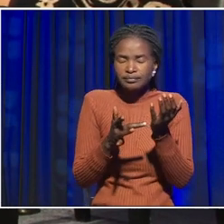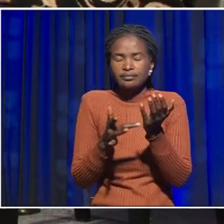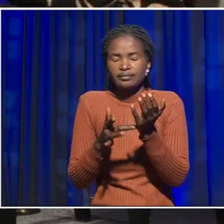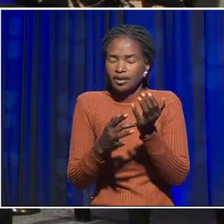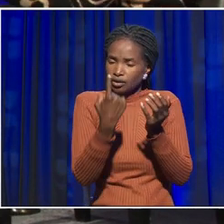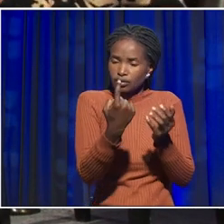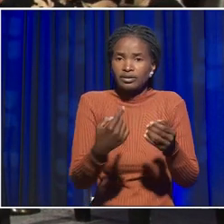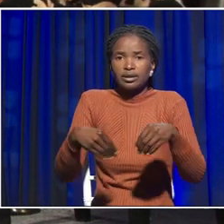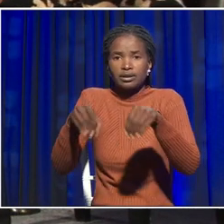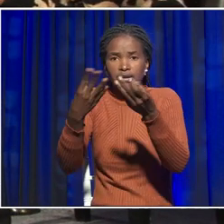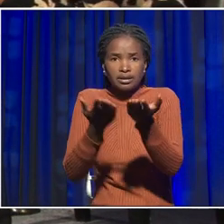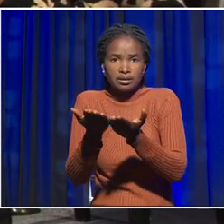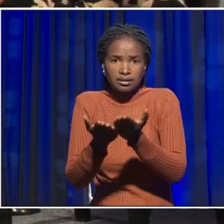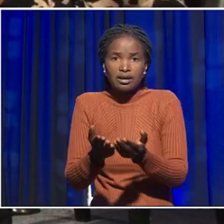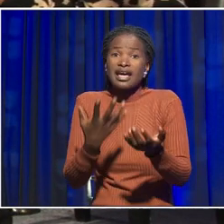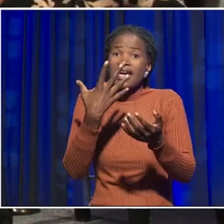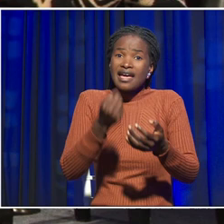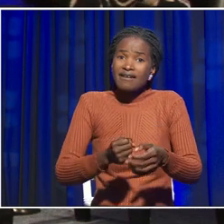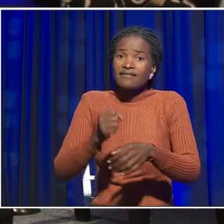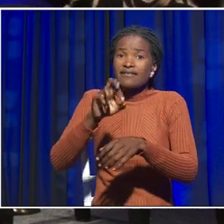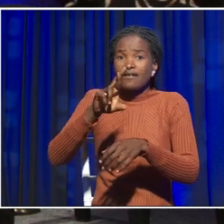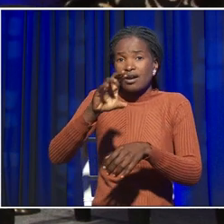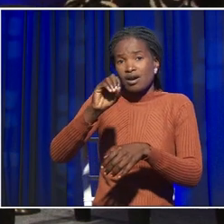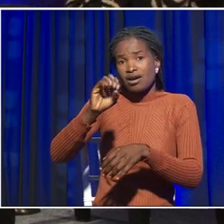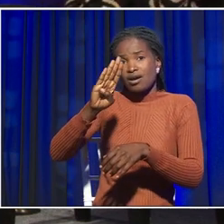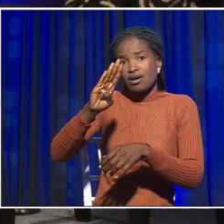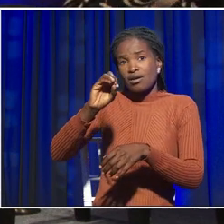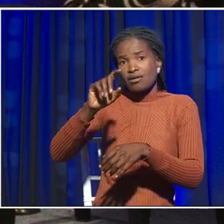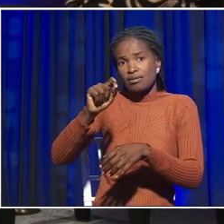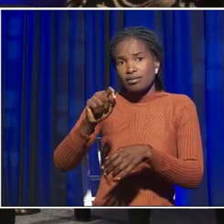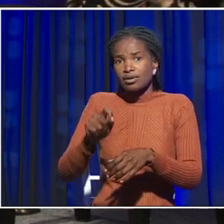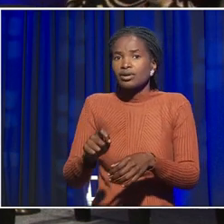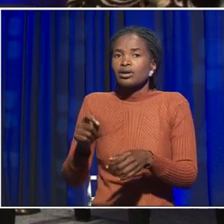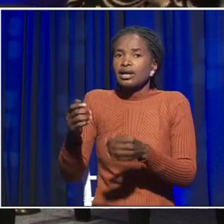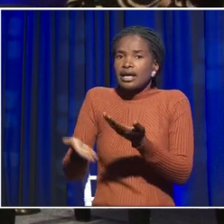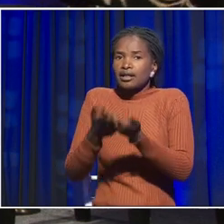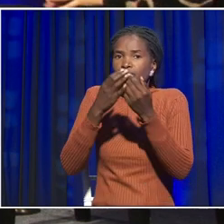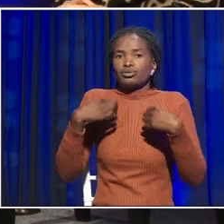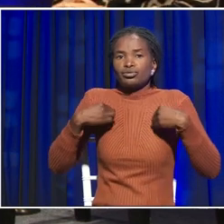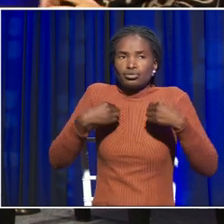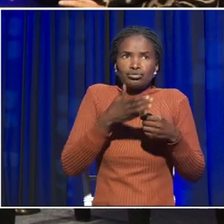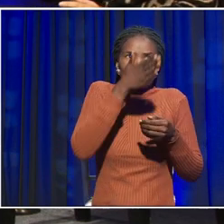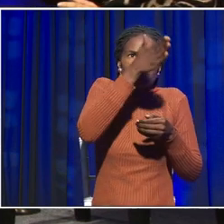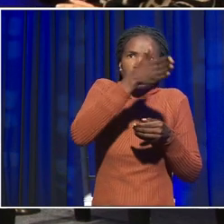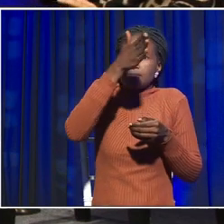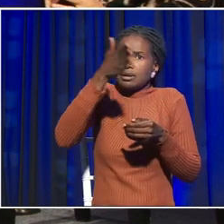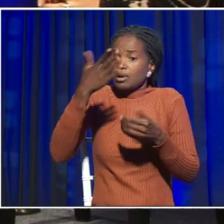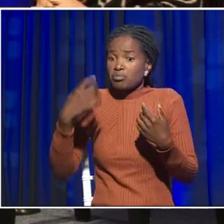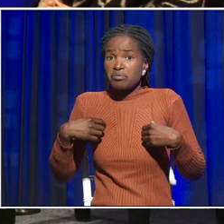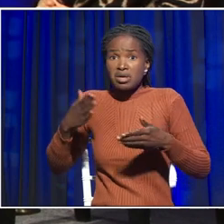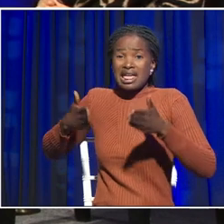automation, meaning they've got robots actually putting your clothes in the shelves or cleaning the